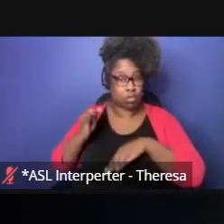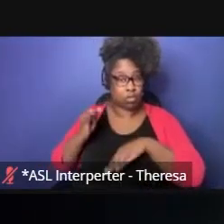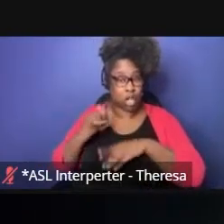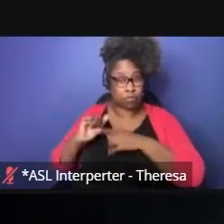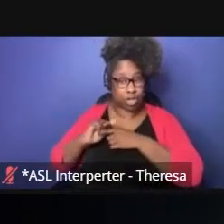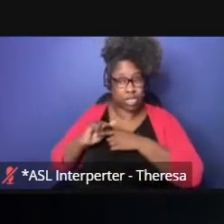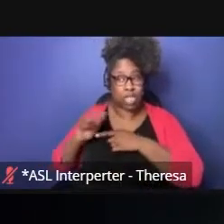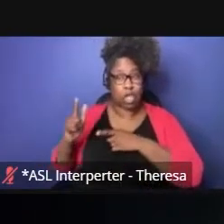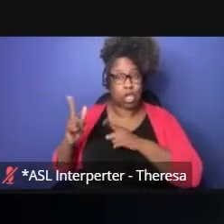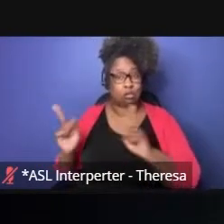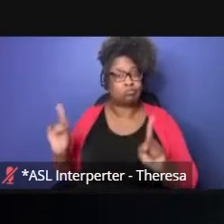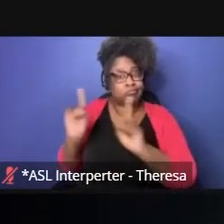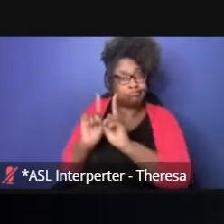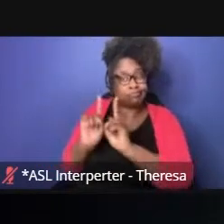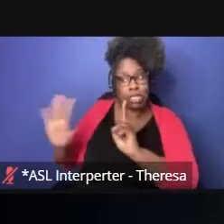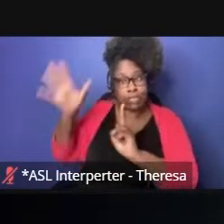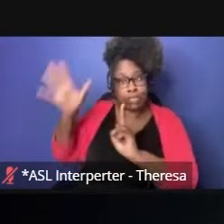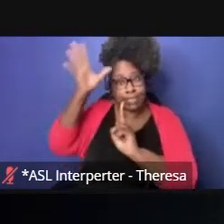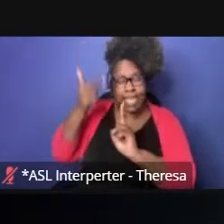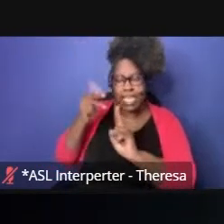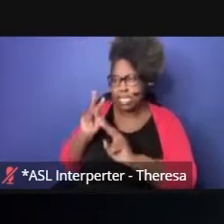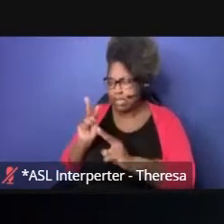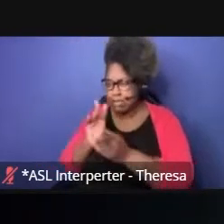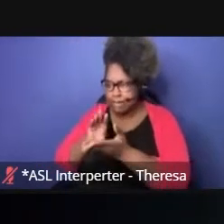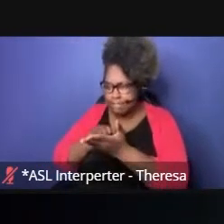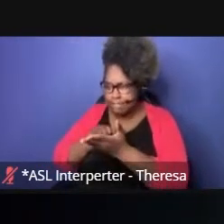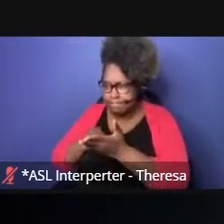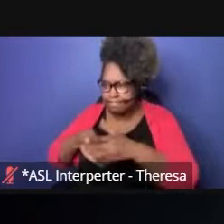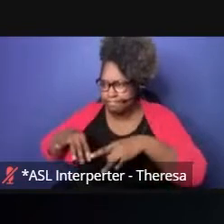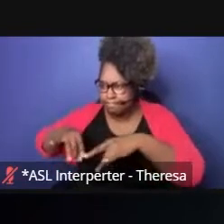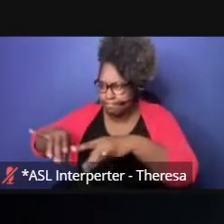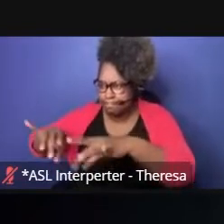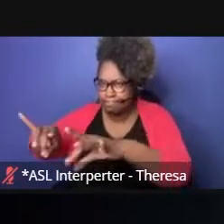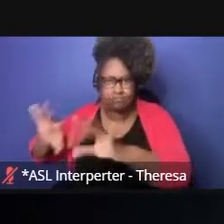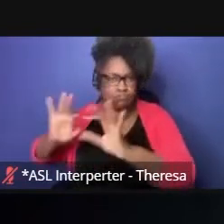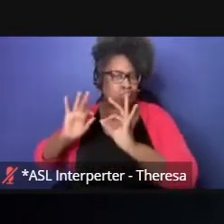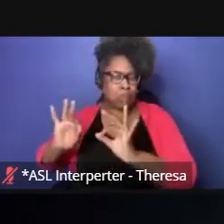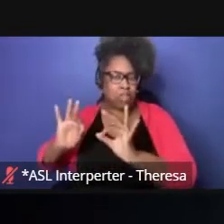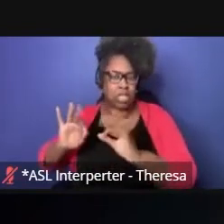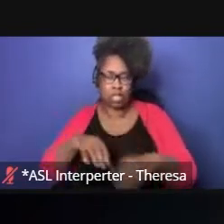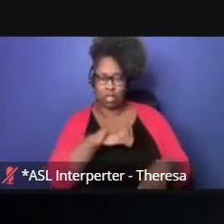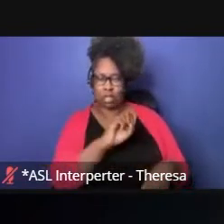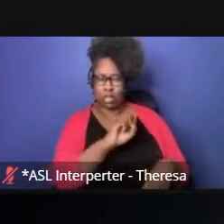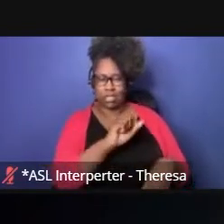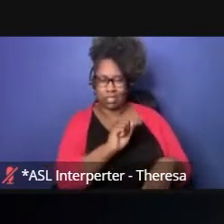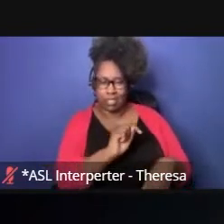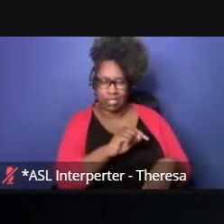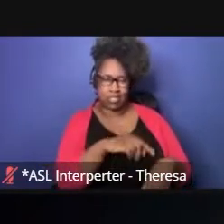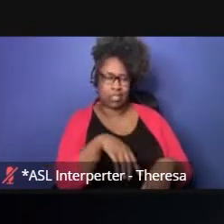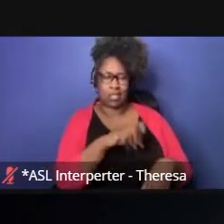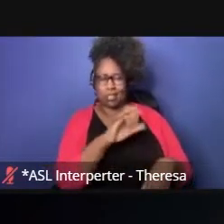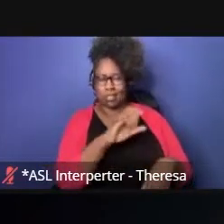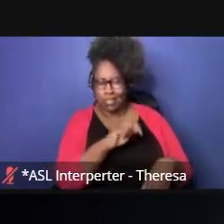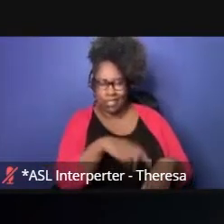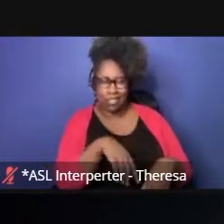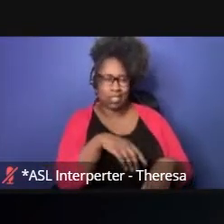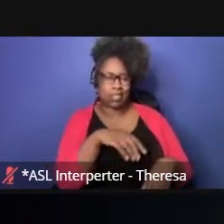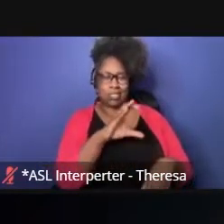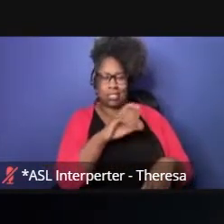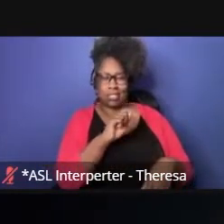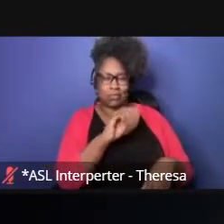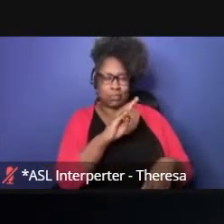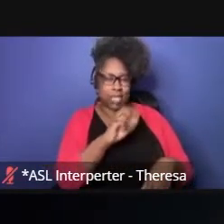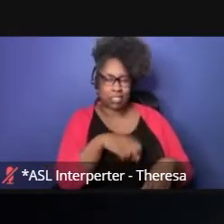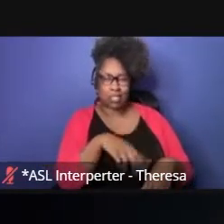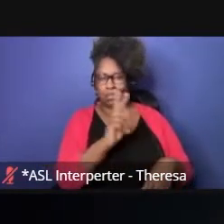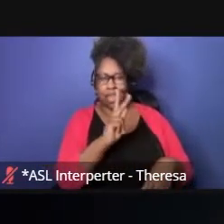for himself now. And it has nothing to do with taking an ACT or an SAT or a CTBS or a K-Prep